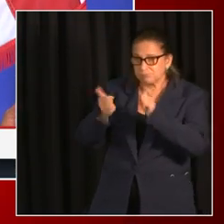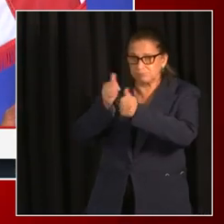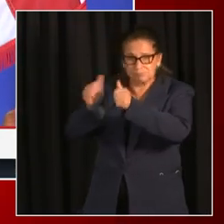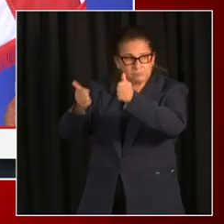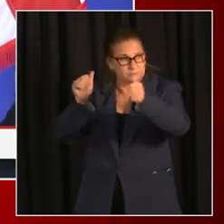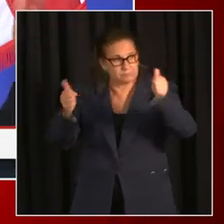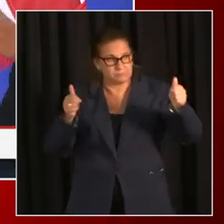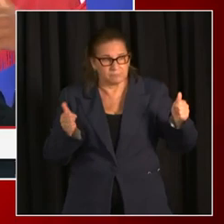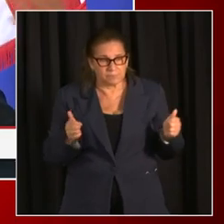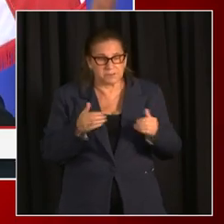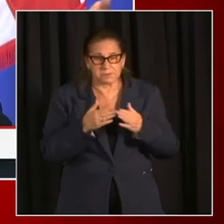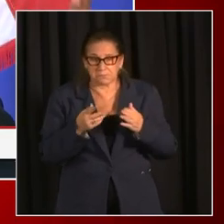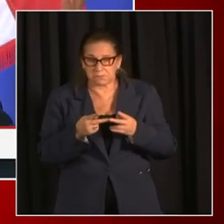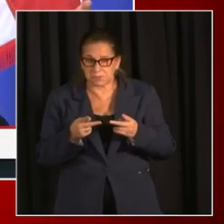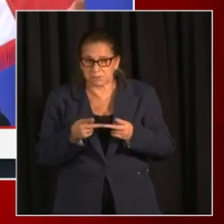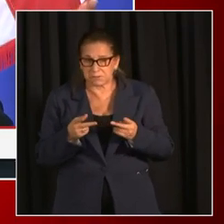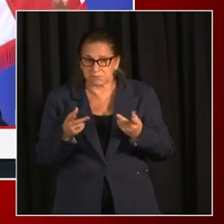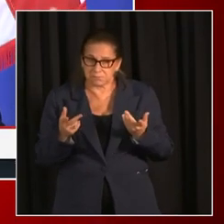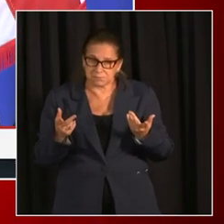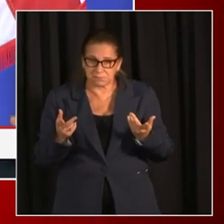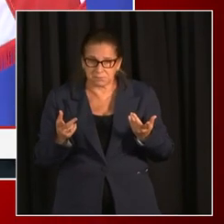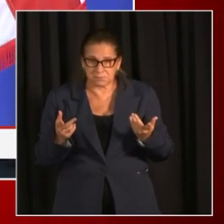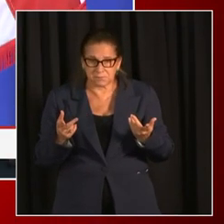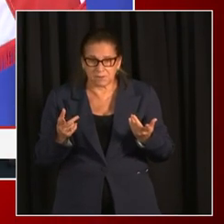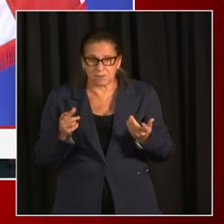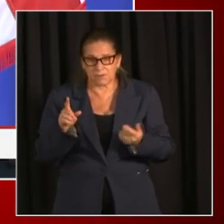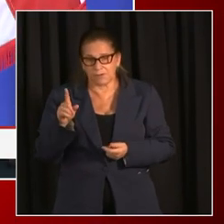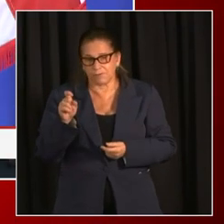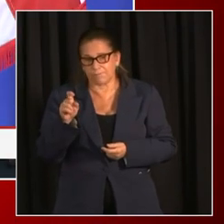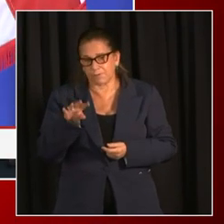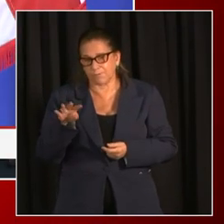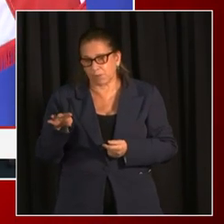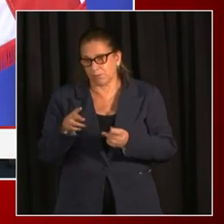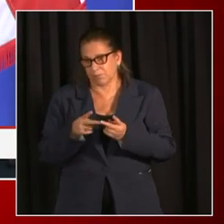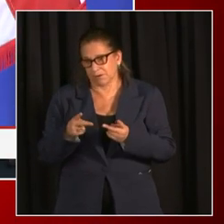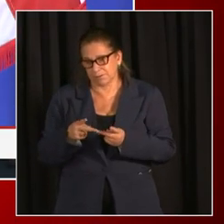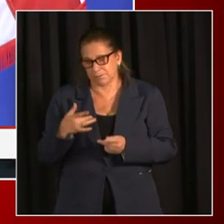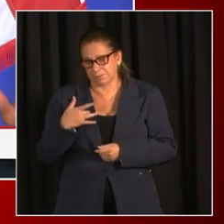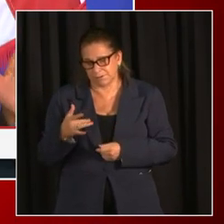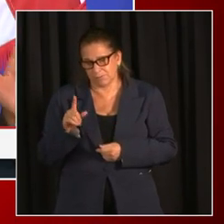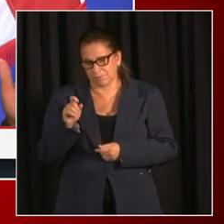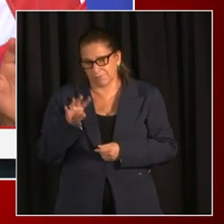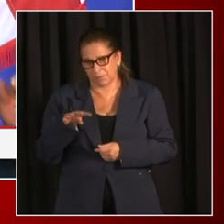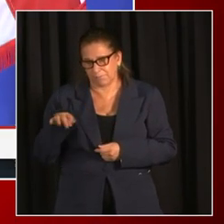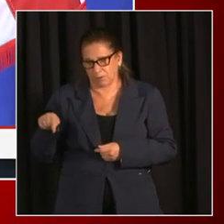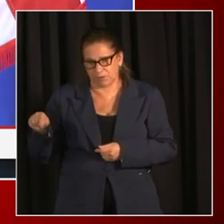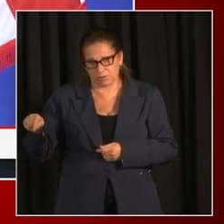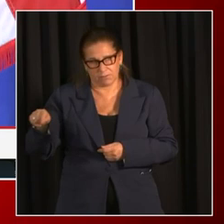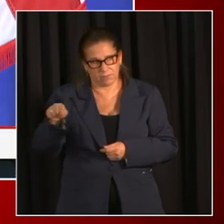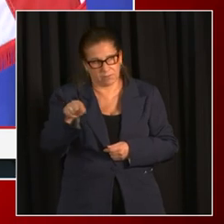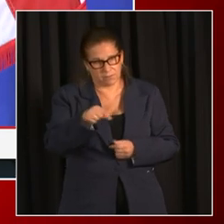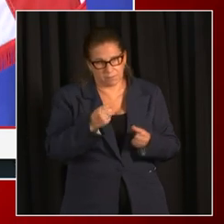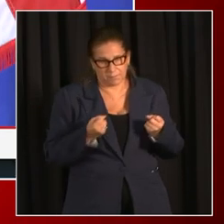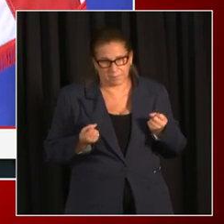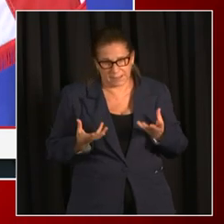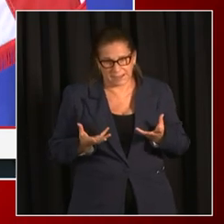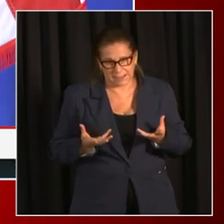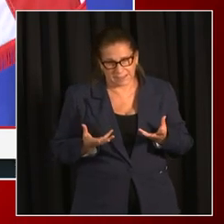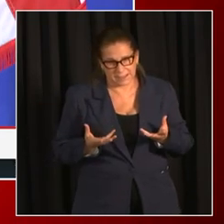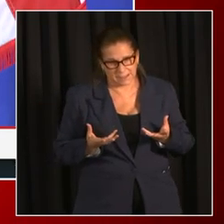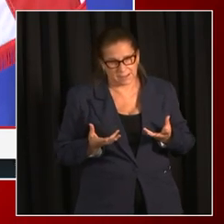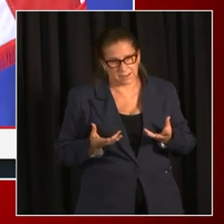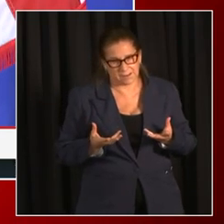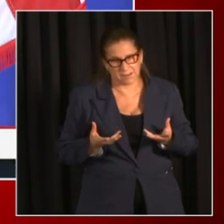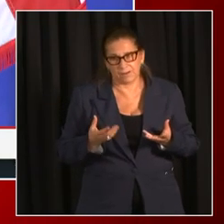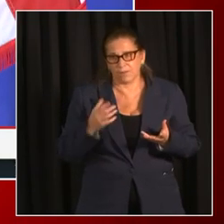sites that are part of the normal 144 precincts. And so I'll have some